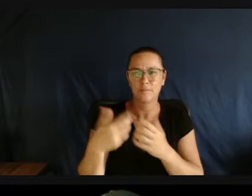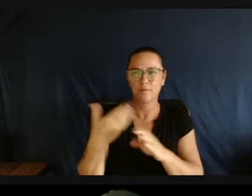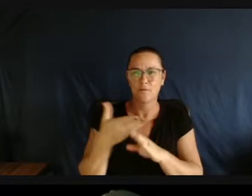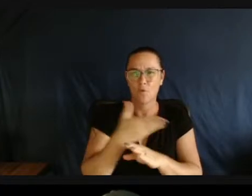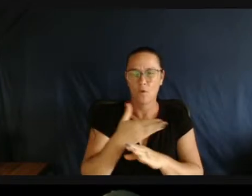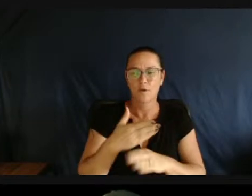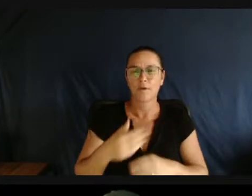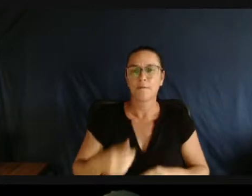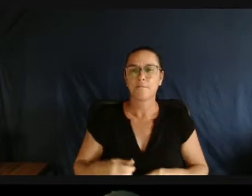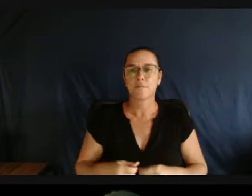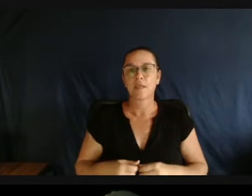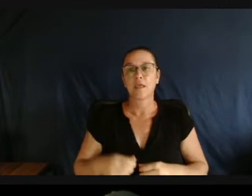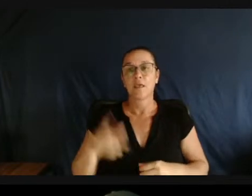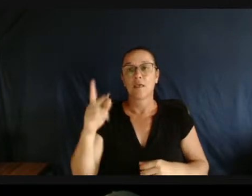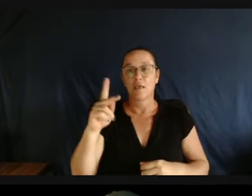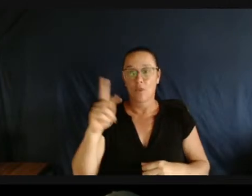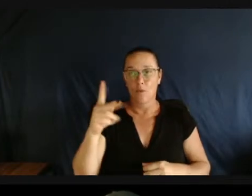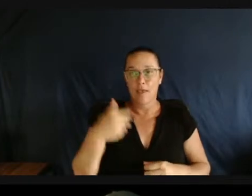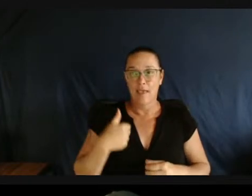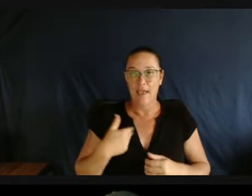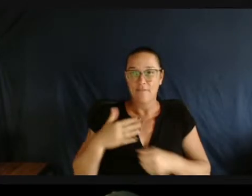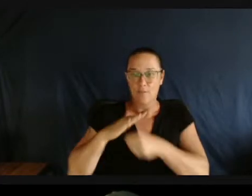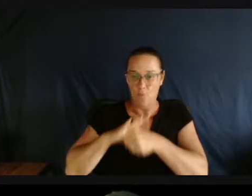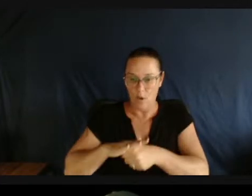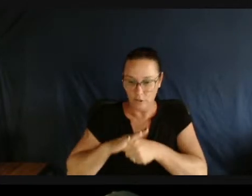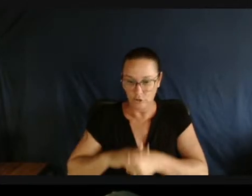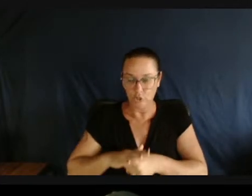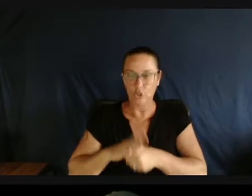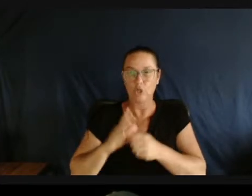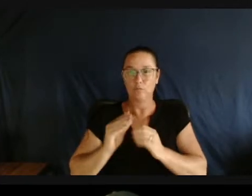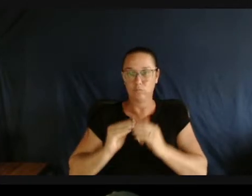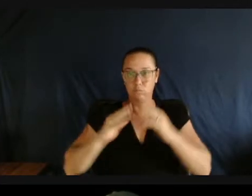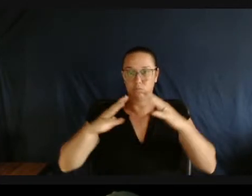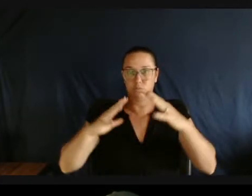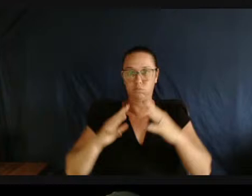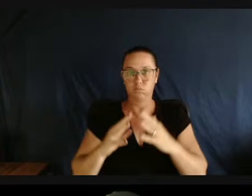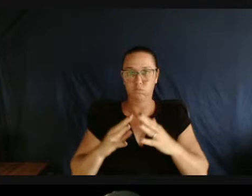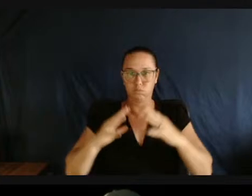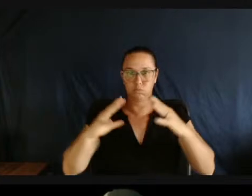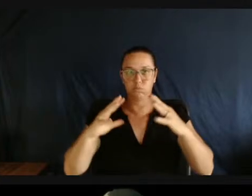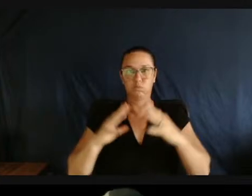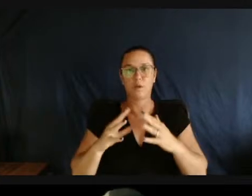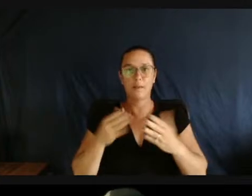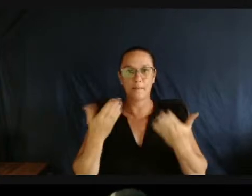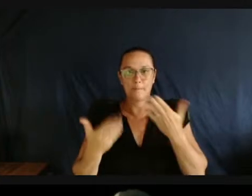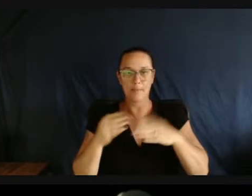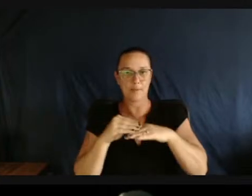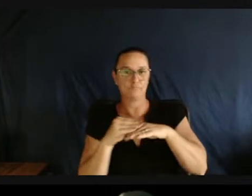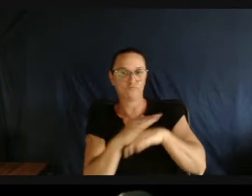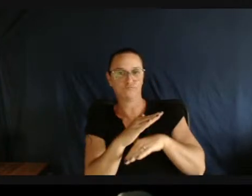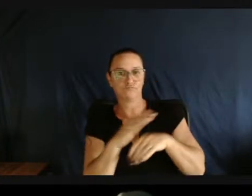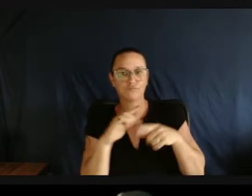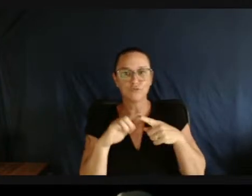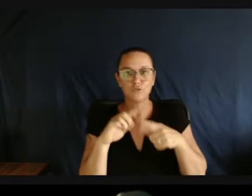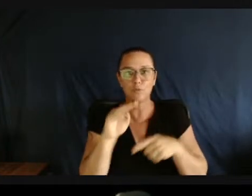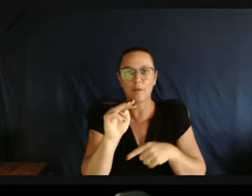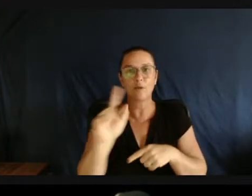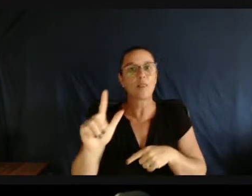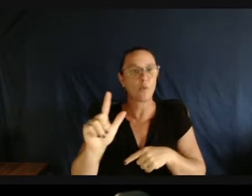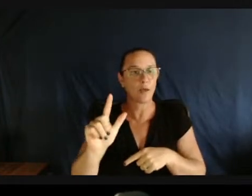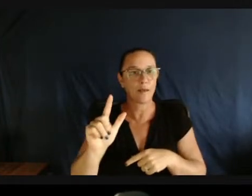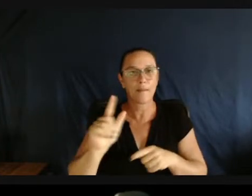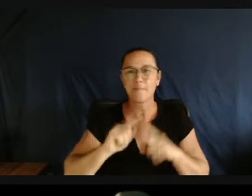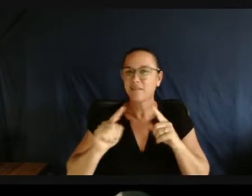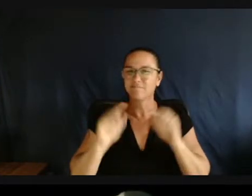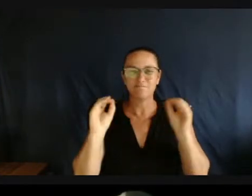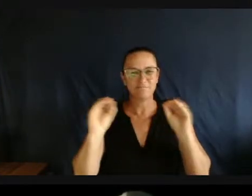is pressurizing, then releasing, then pressurizing, then releasing, and maybe it's having some effect here in the flank of Mauna Loa, but otherwise it's nothing